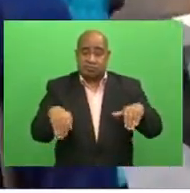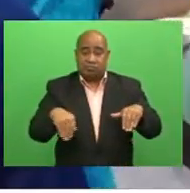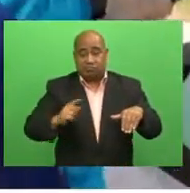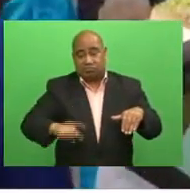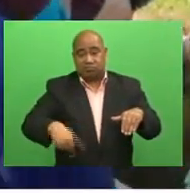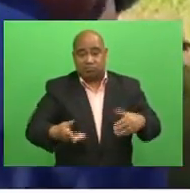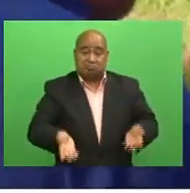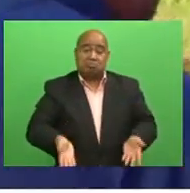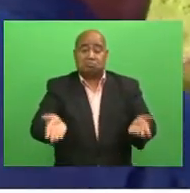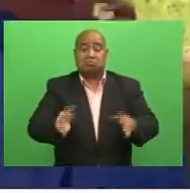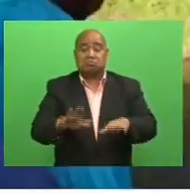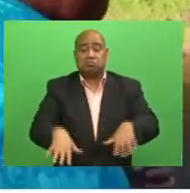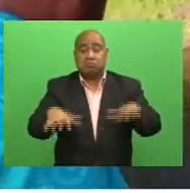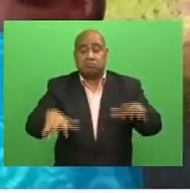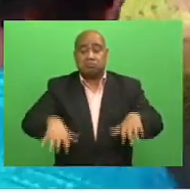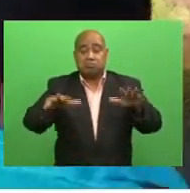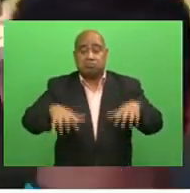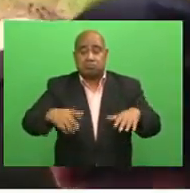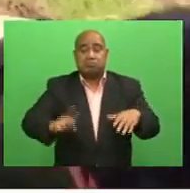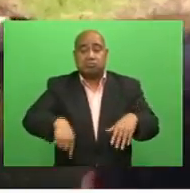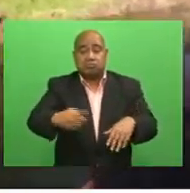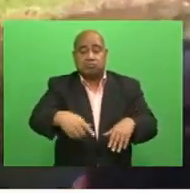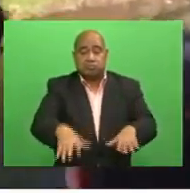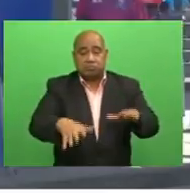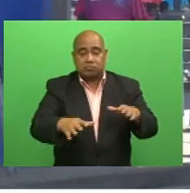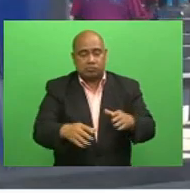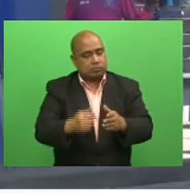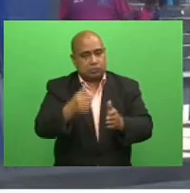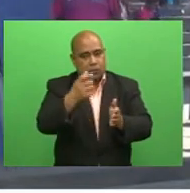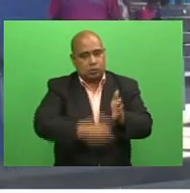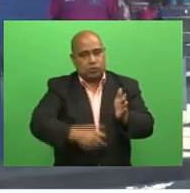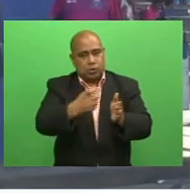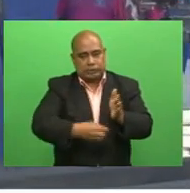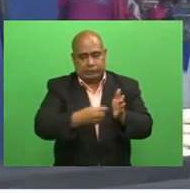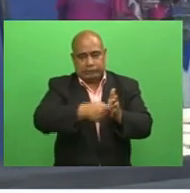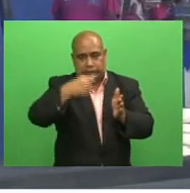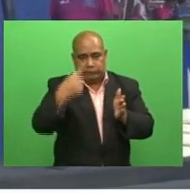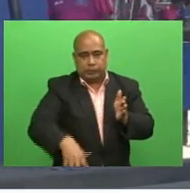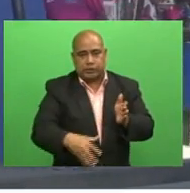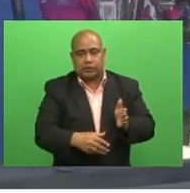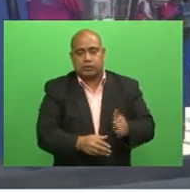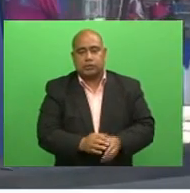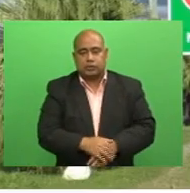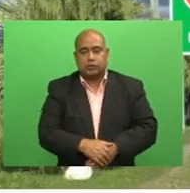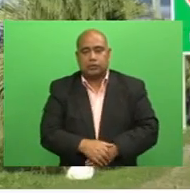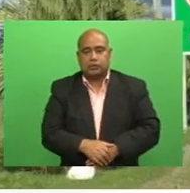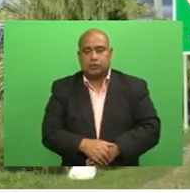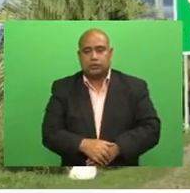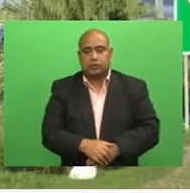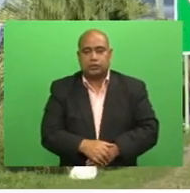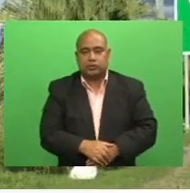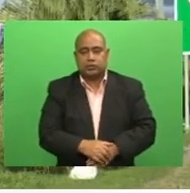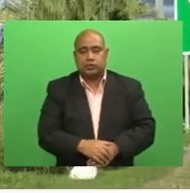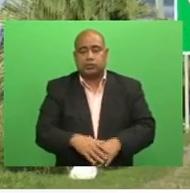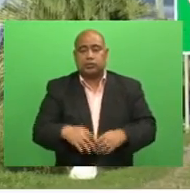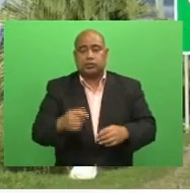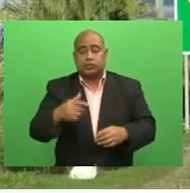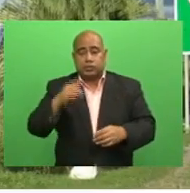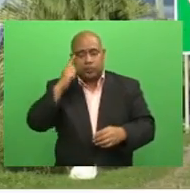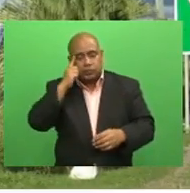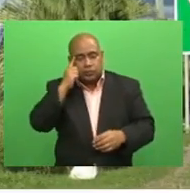unmitigated, the cost would be far higher. And that's only considering what can be measured in